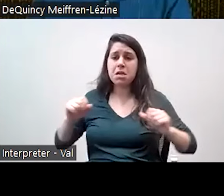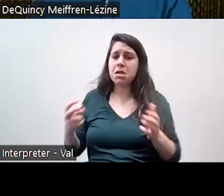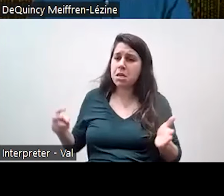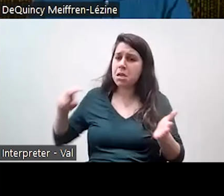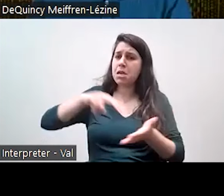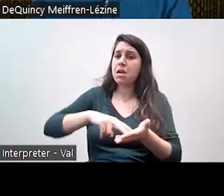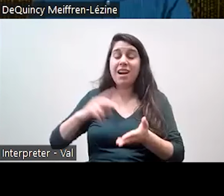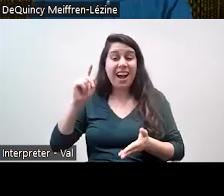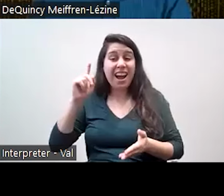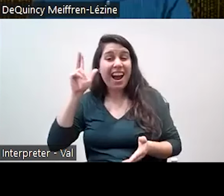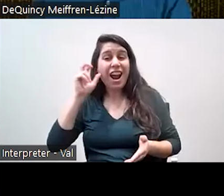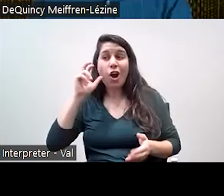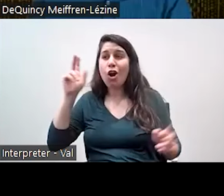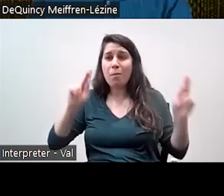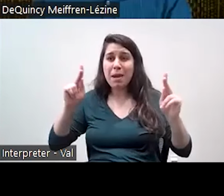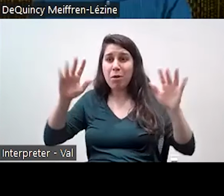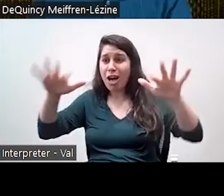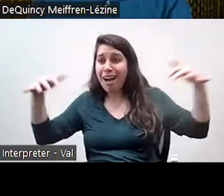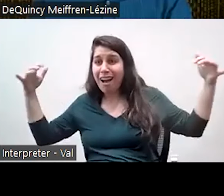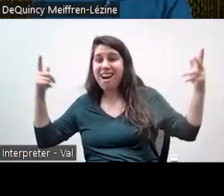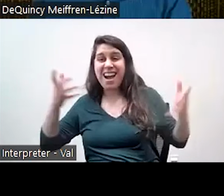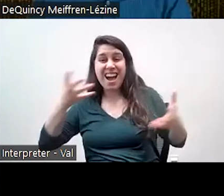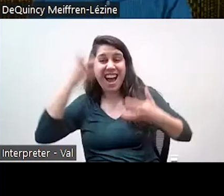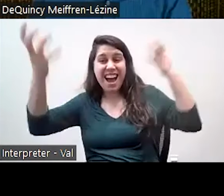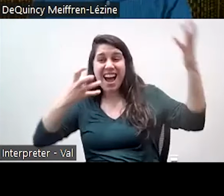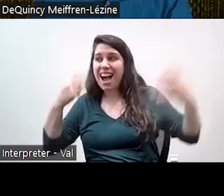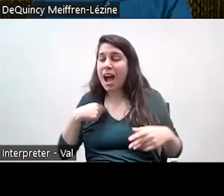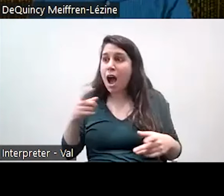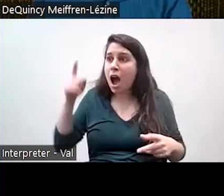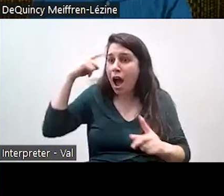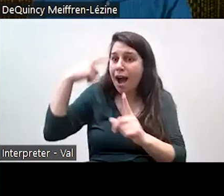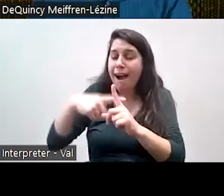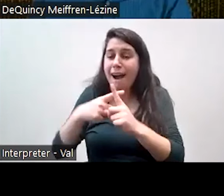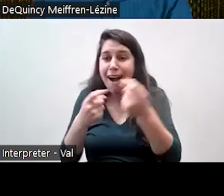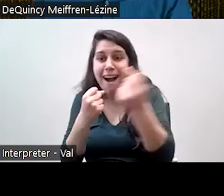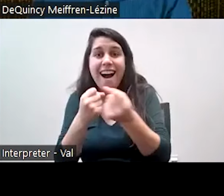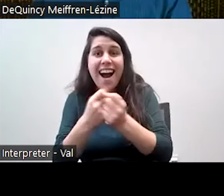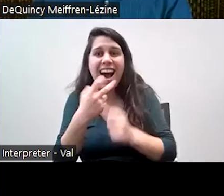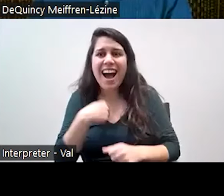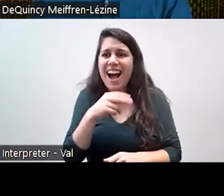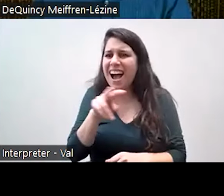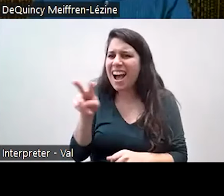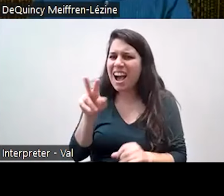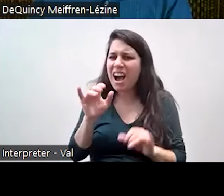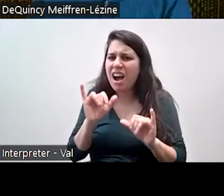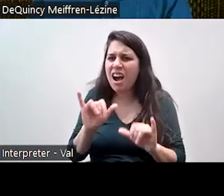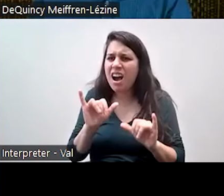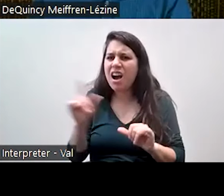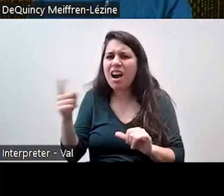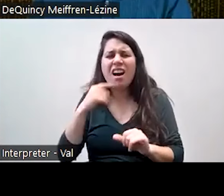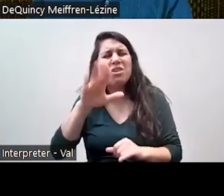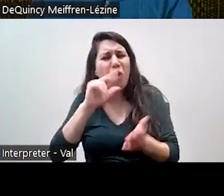crowd yelling, and you think that they're encouraging you, but then you find out that the real thing that they're saying is to just not fall